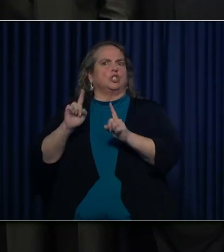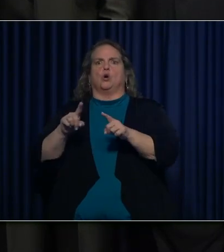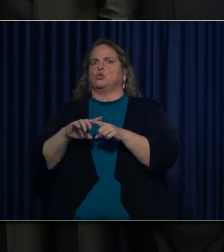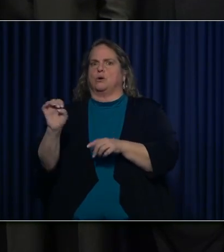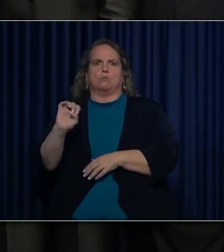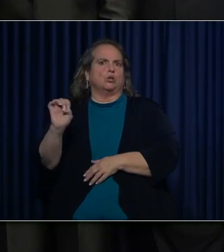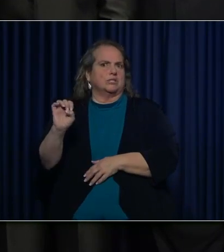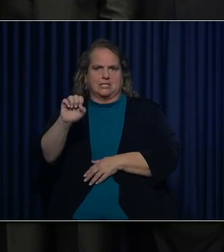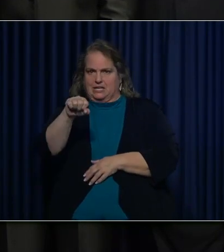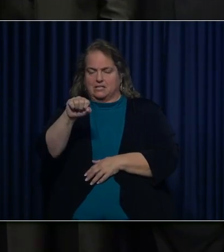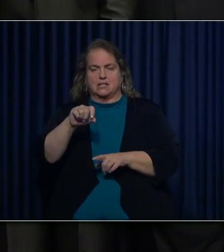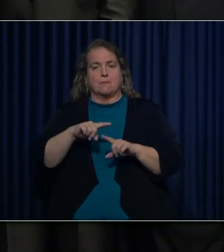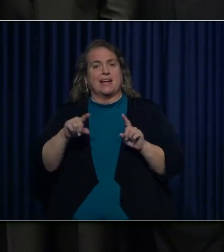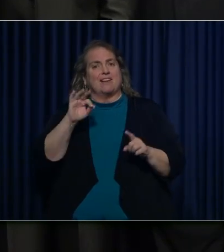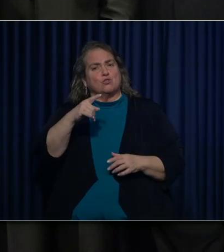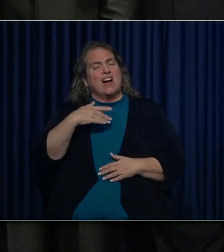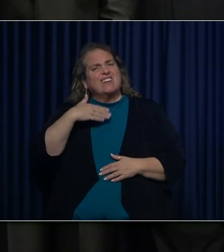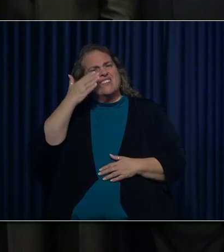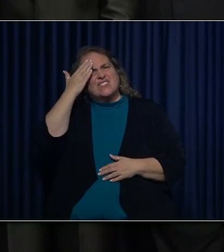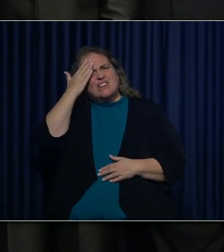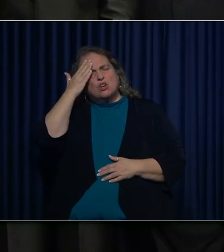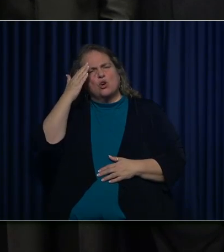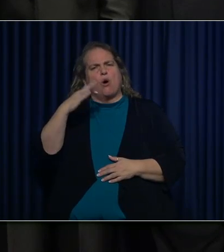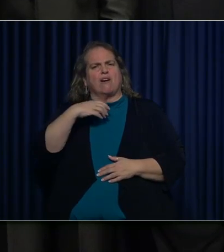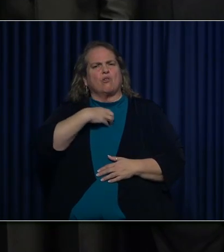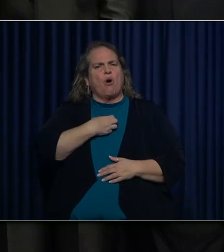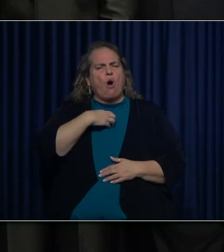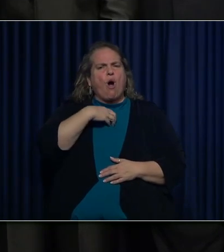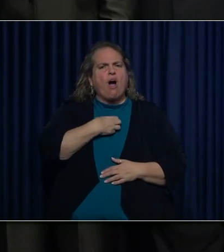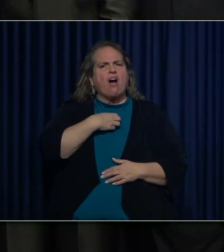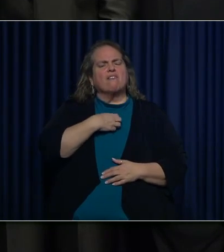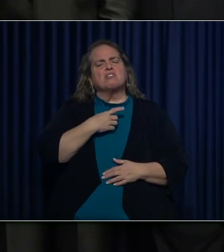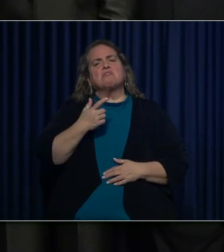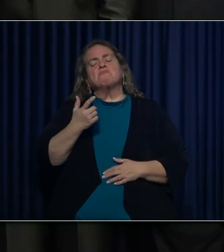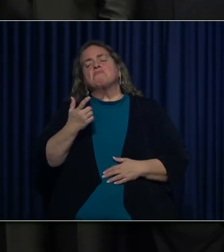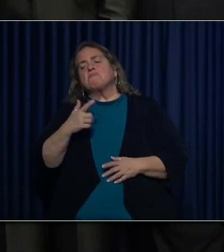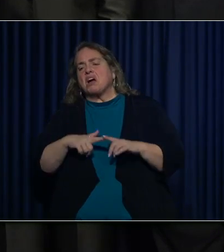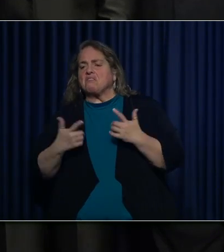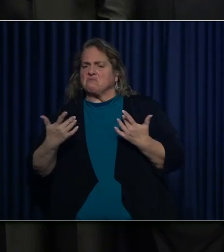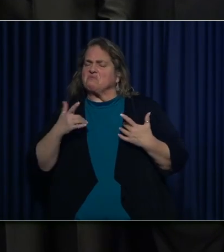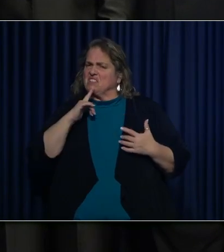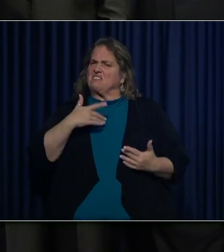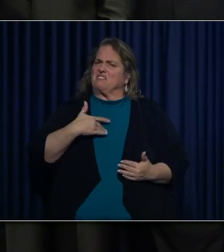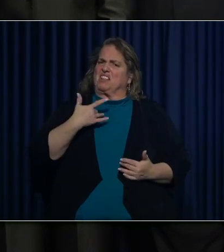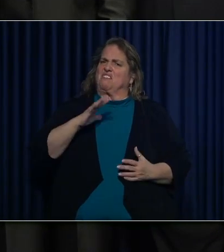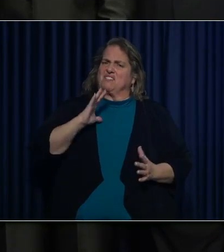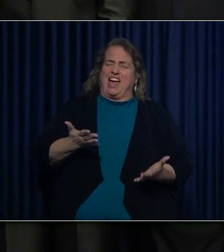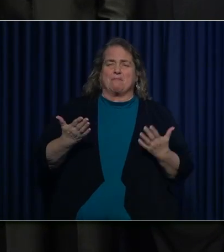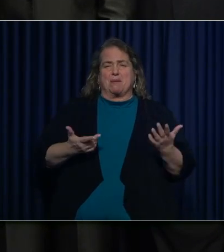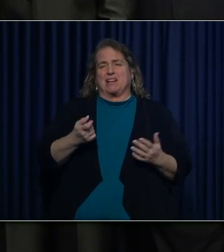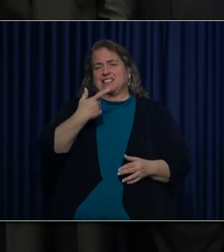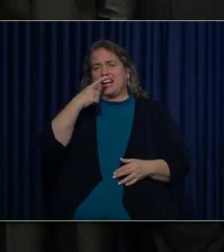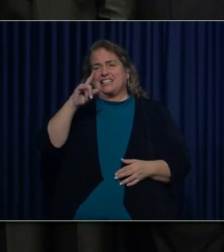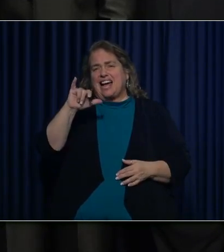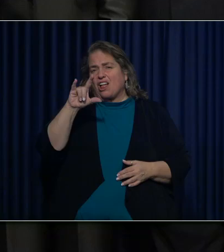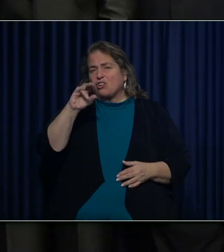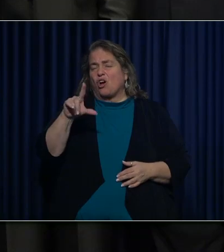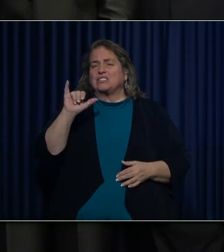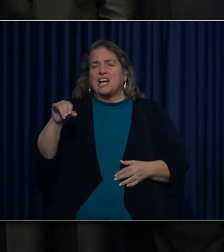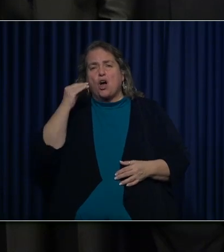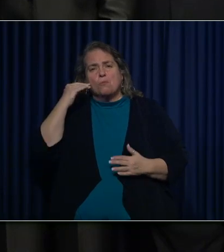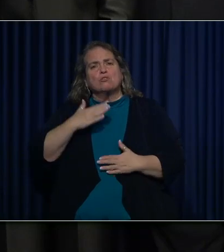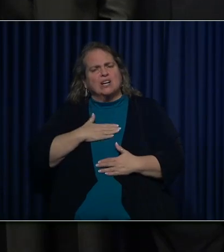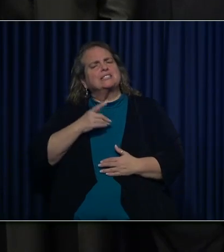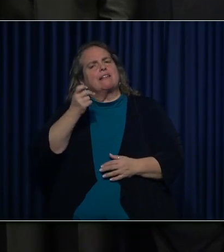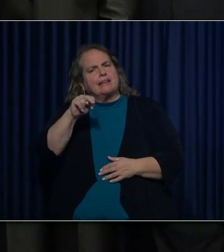care. But if you have a fever or a cough and you otherwise feel fine and you would normally take Tylenol and stay home and rest,